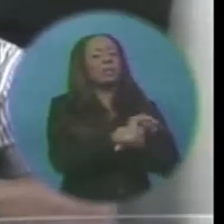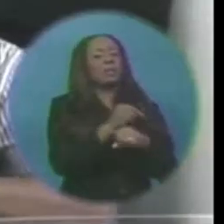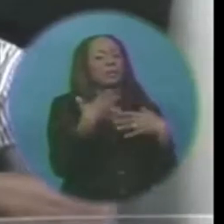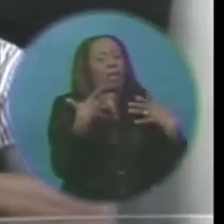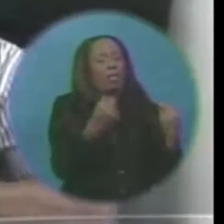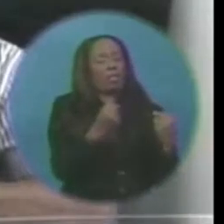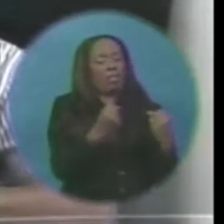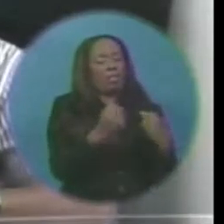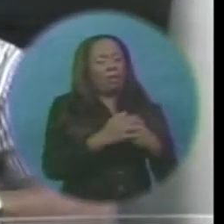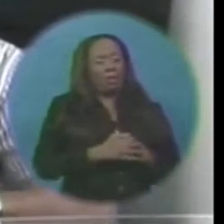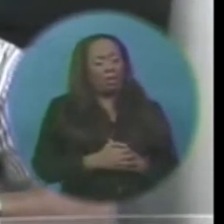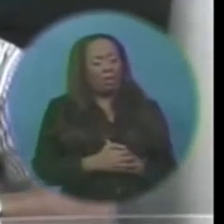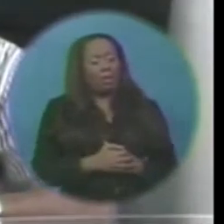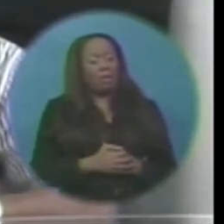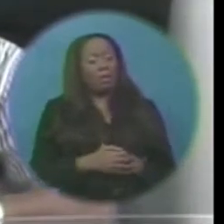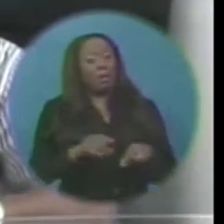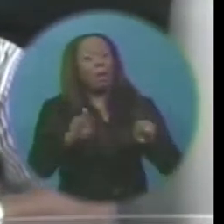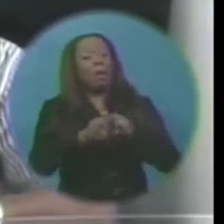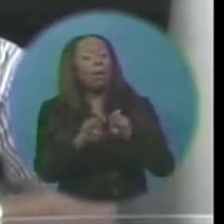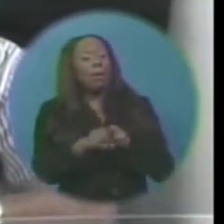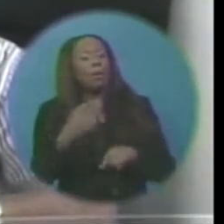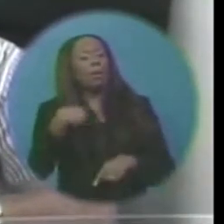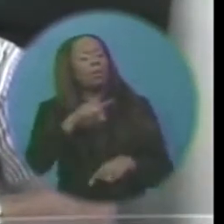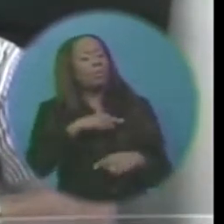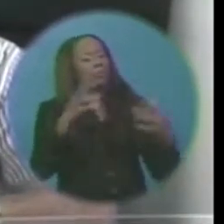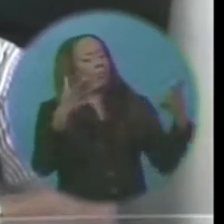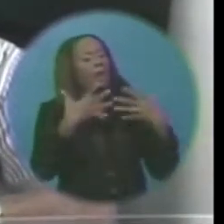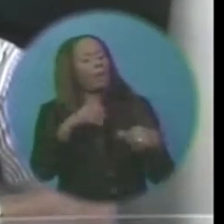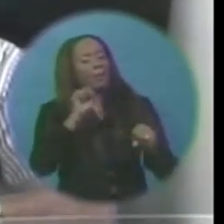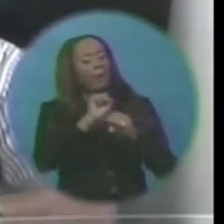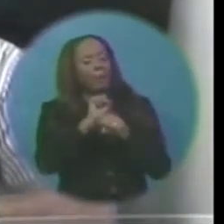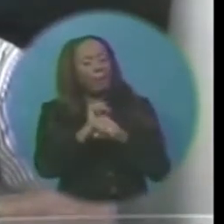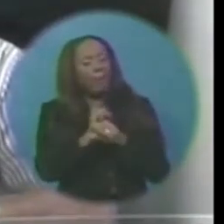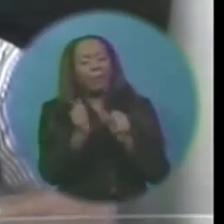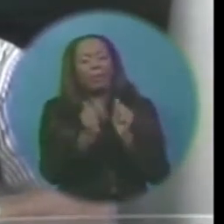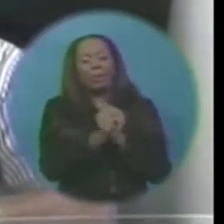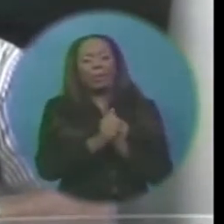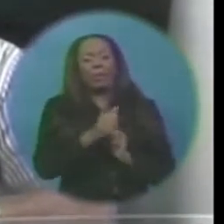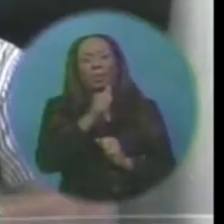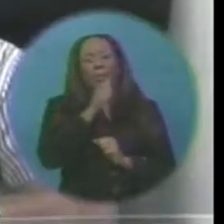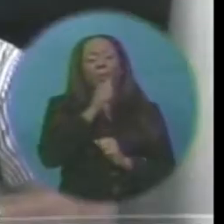we do intend to work with the private